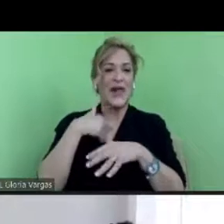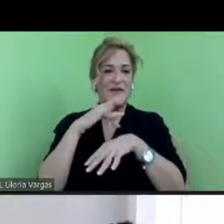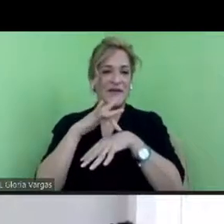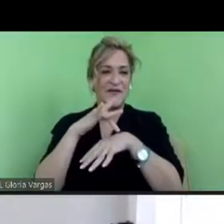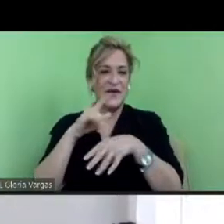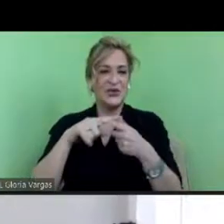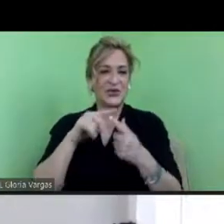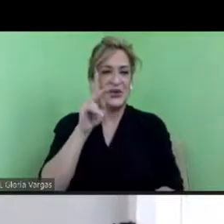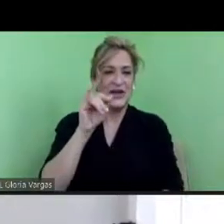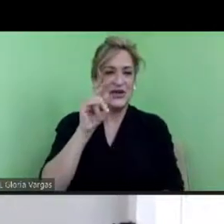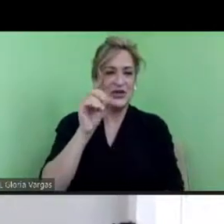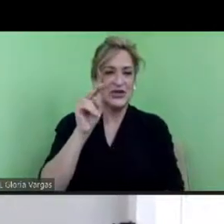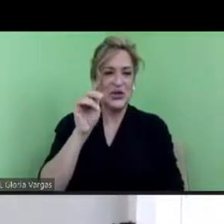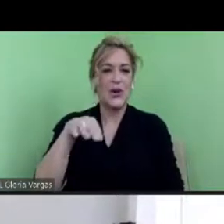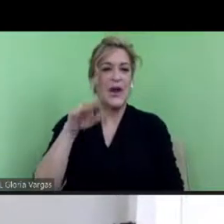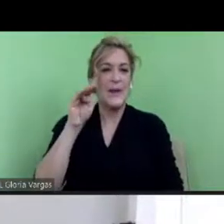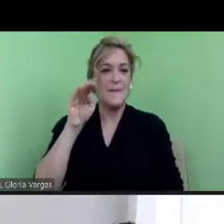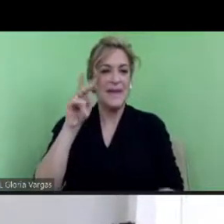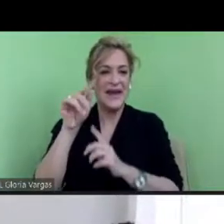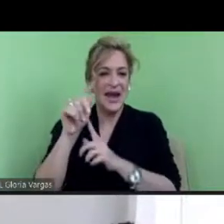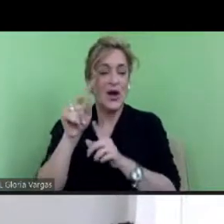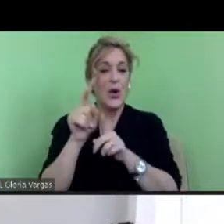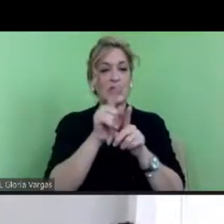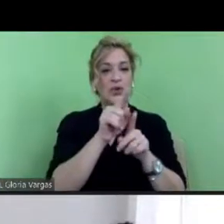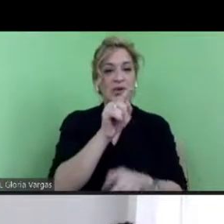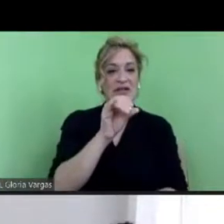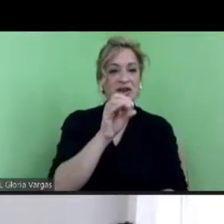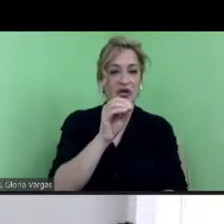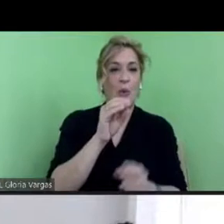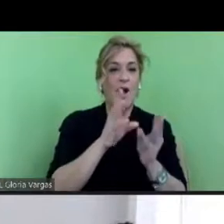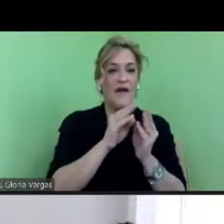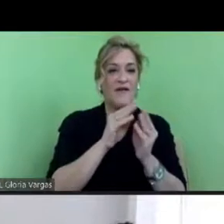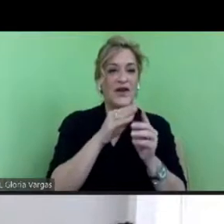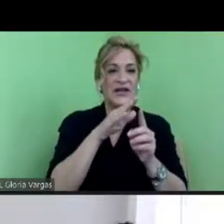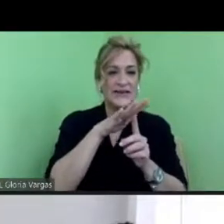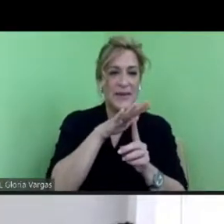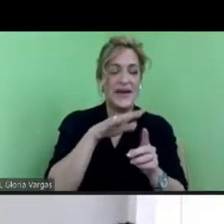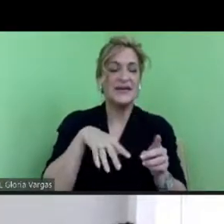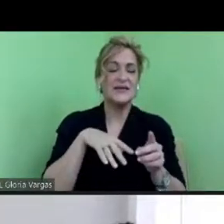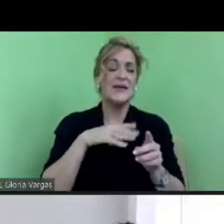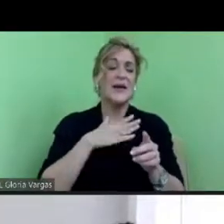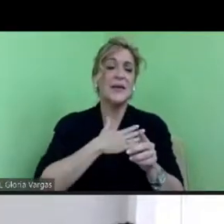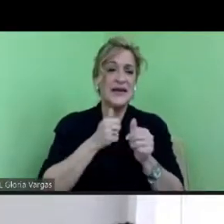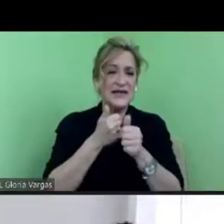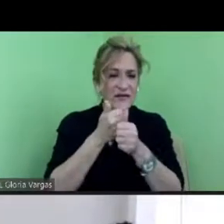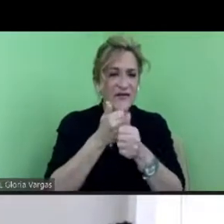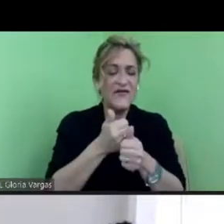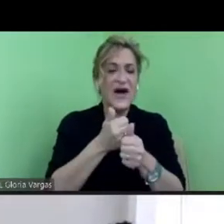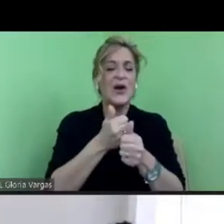Zero Project's conference space. And we ask you to please follow the conversation today on Twitter.